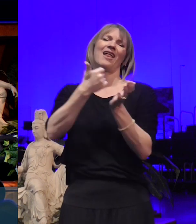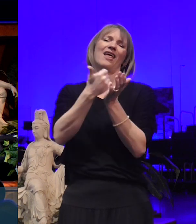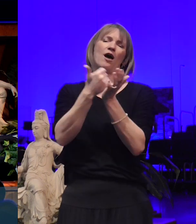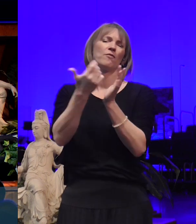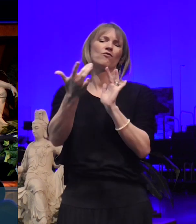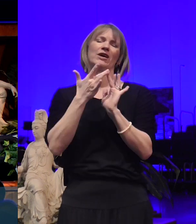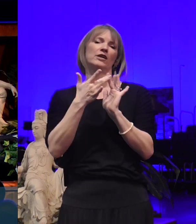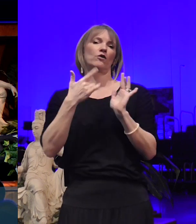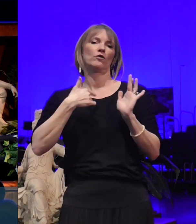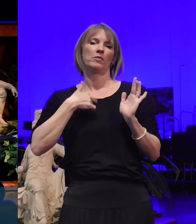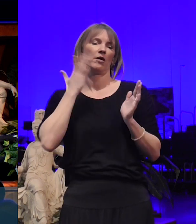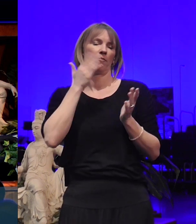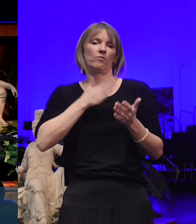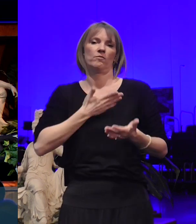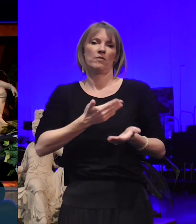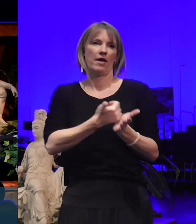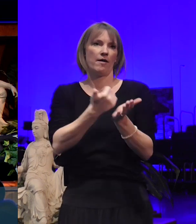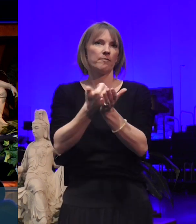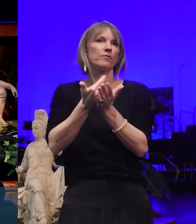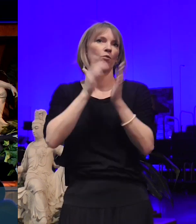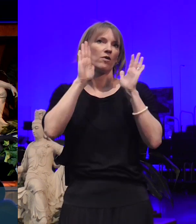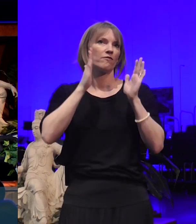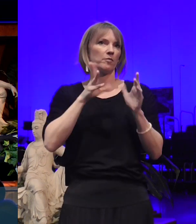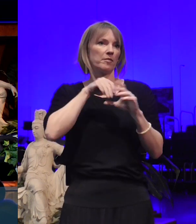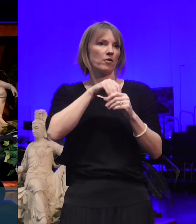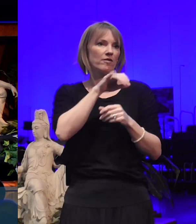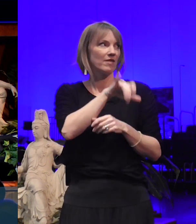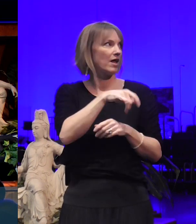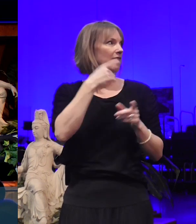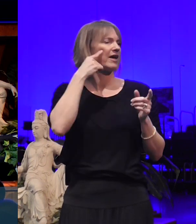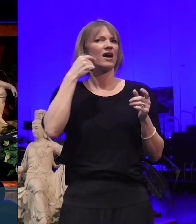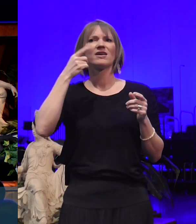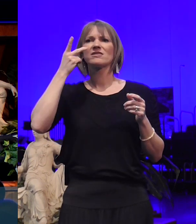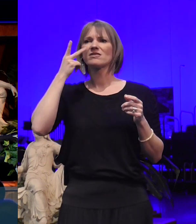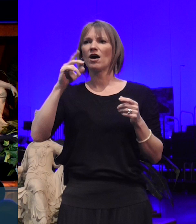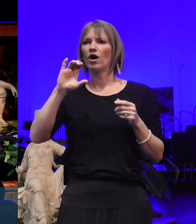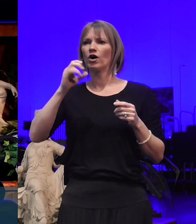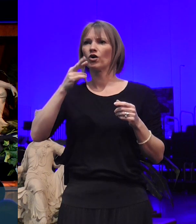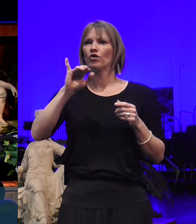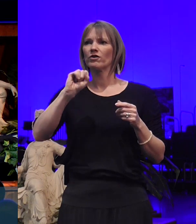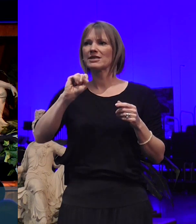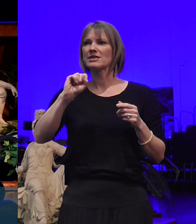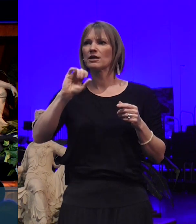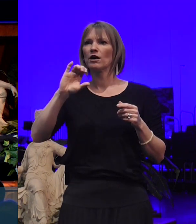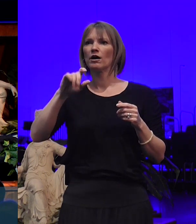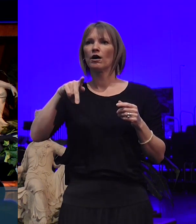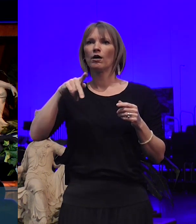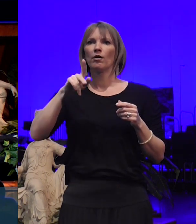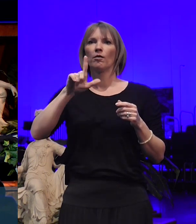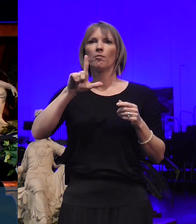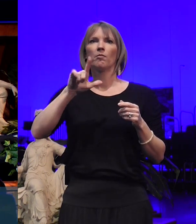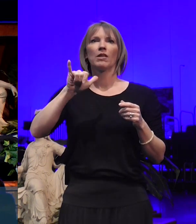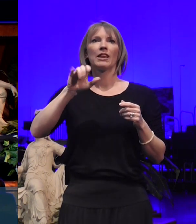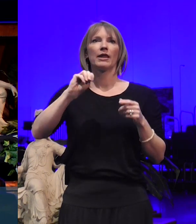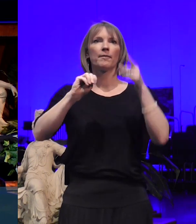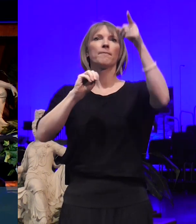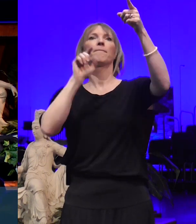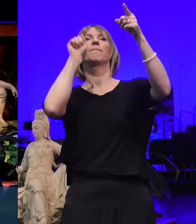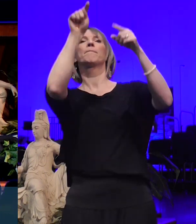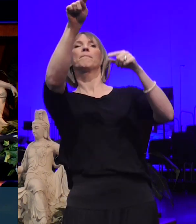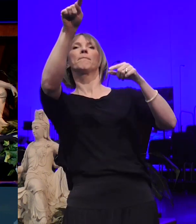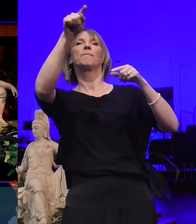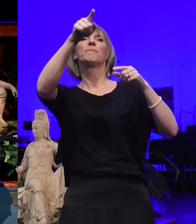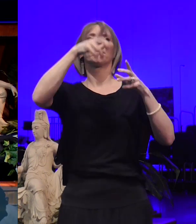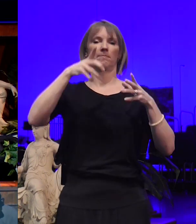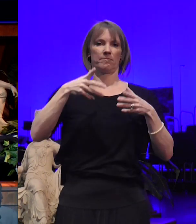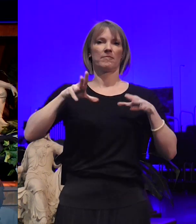out to me. It's so wonderful to be a part of that. I think I saw Reverend Chris Plim. Are you here? Will you stand up, Reverend Chris? She took on the assignment of working with